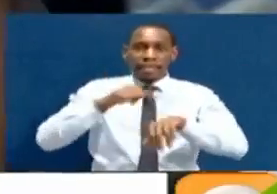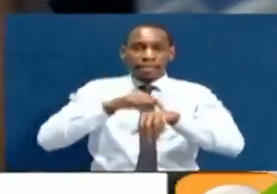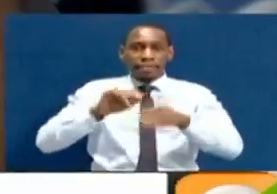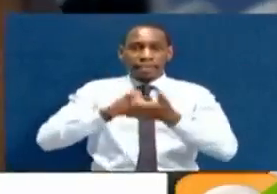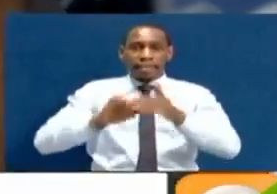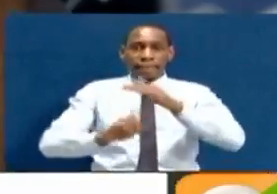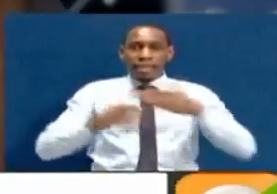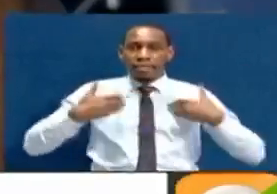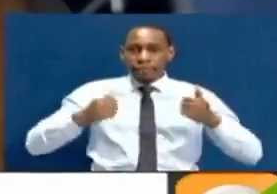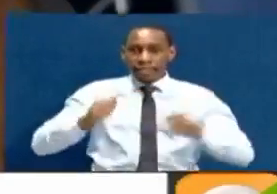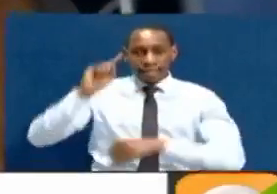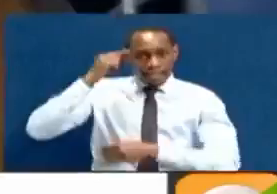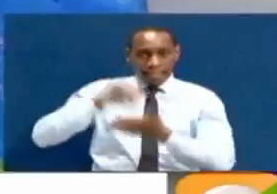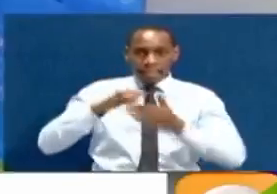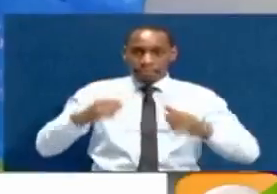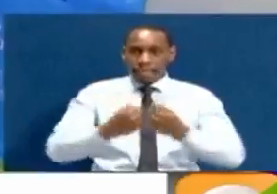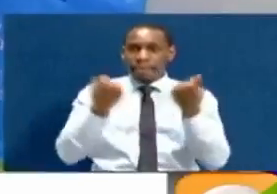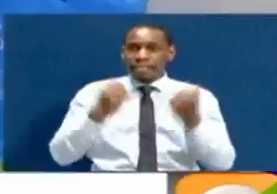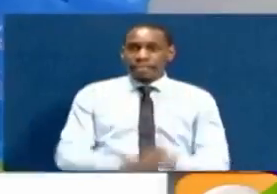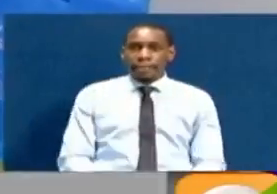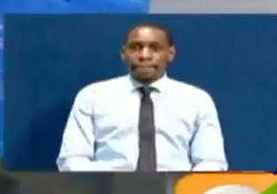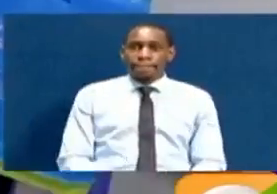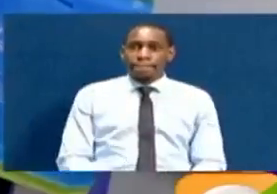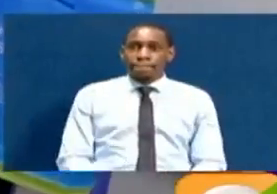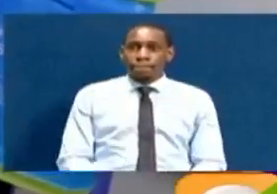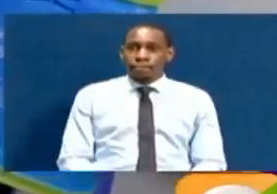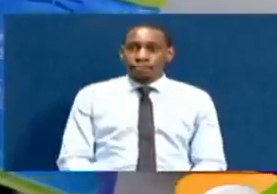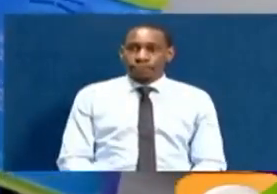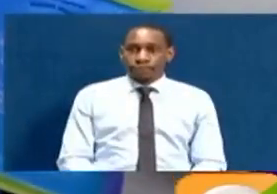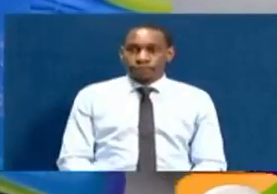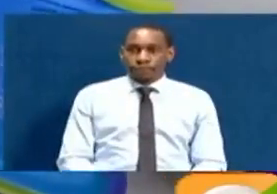Ministry of Health considers an emergency. El Faslagat, Citizen TV, Nairobi.